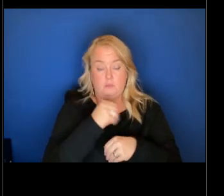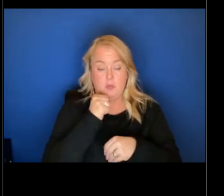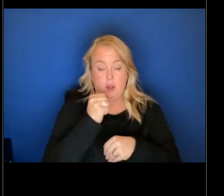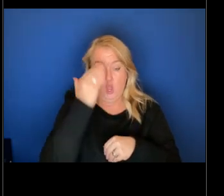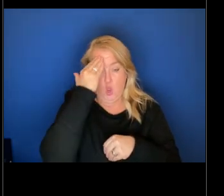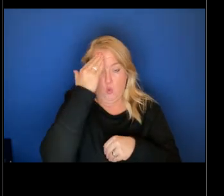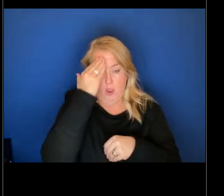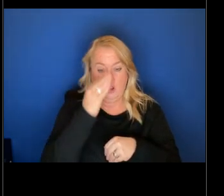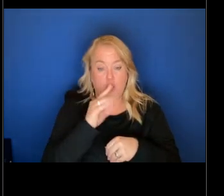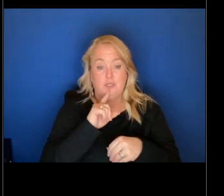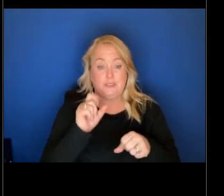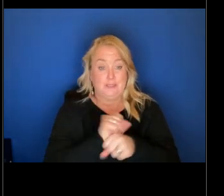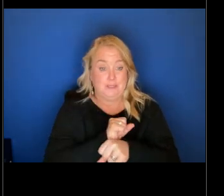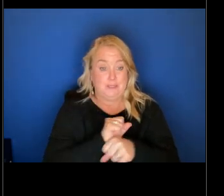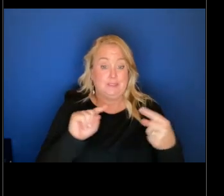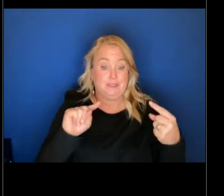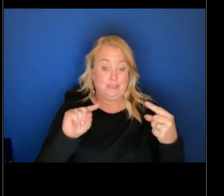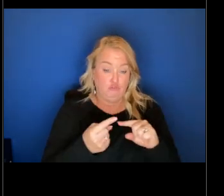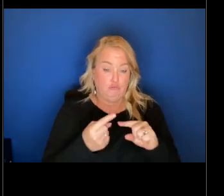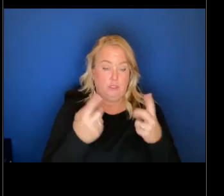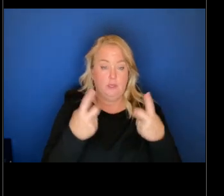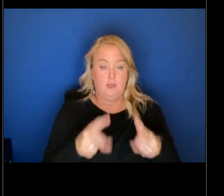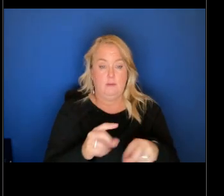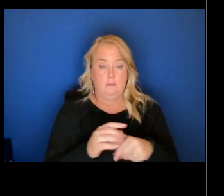a severe injury has occurred.